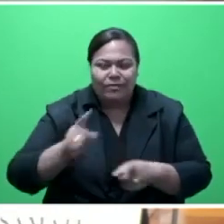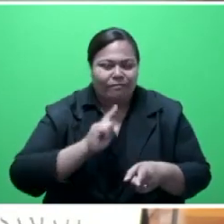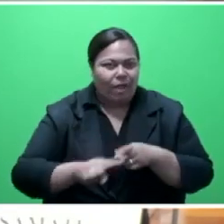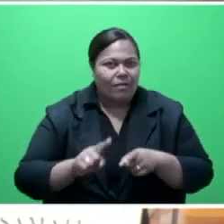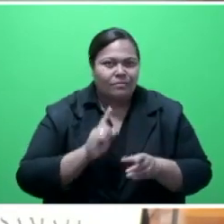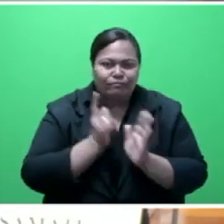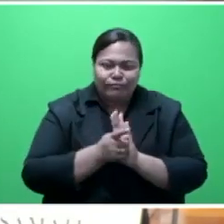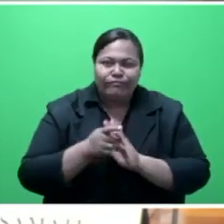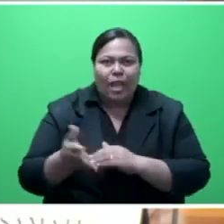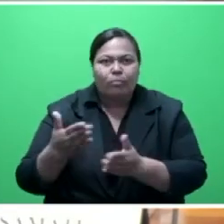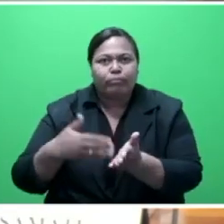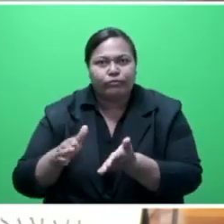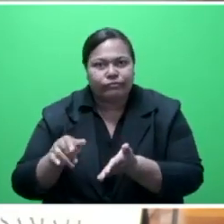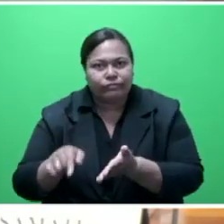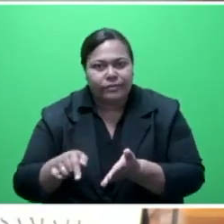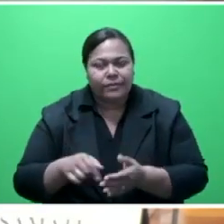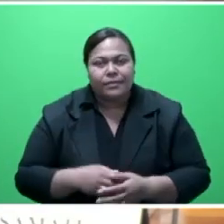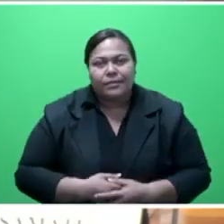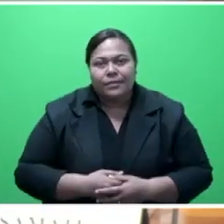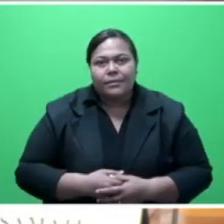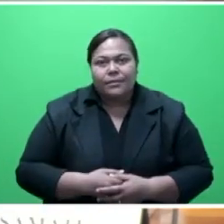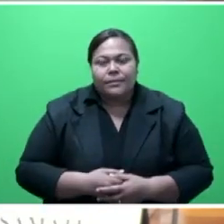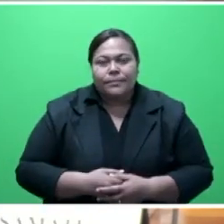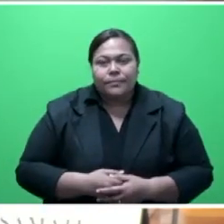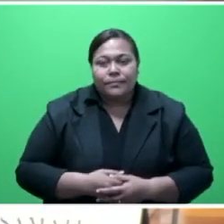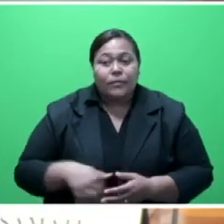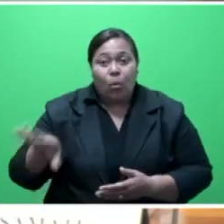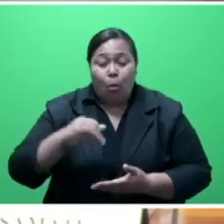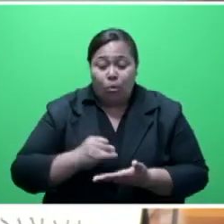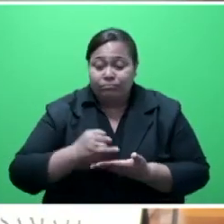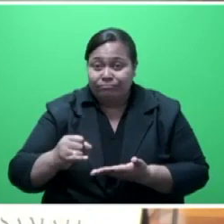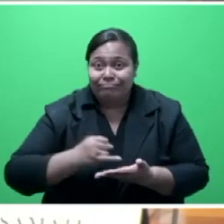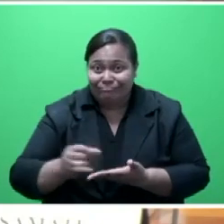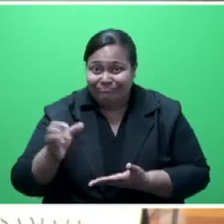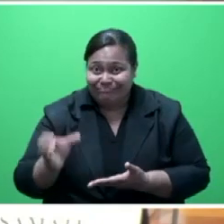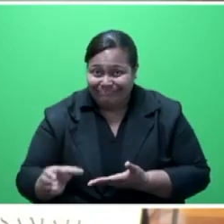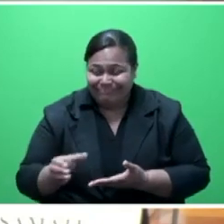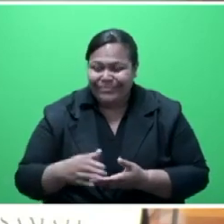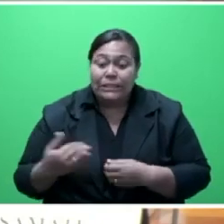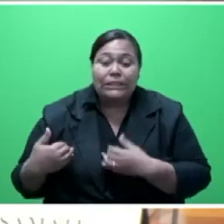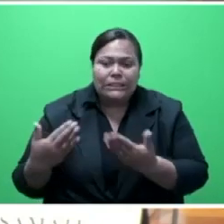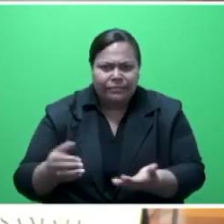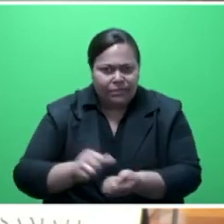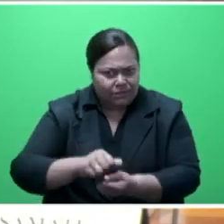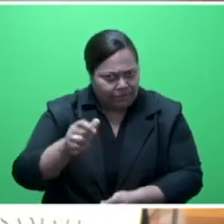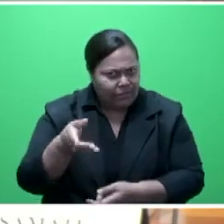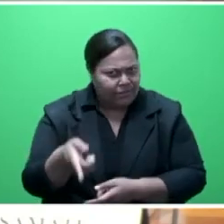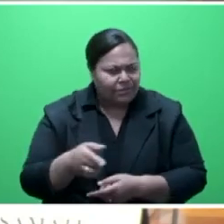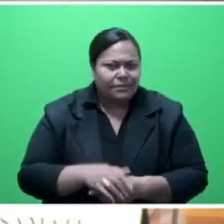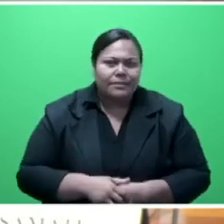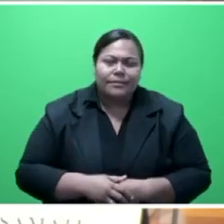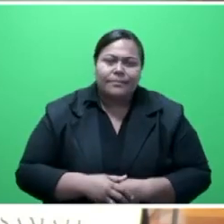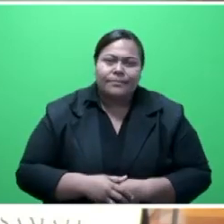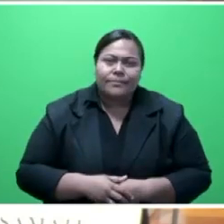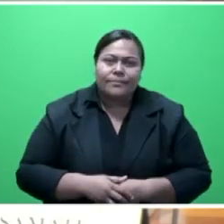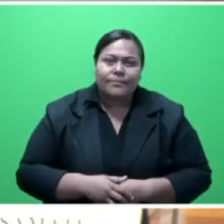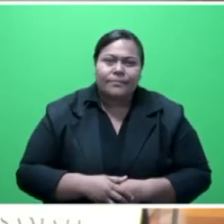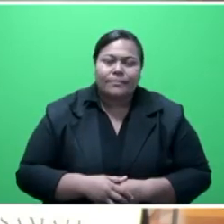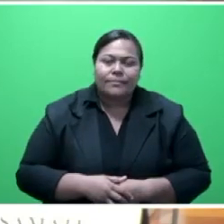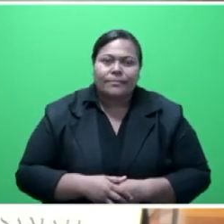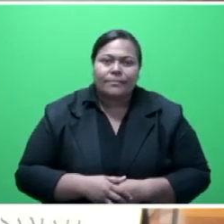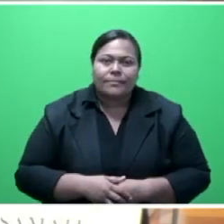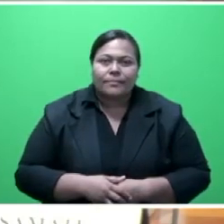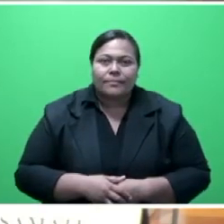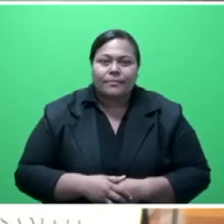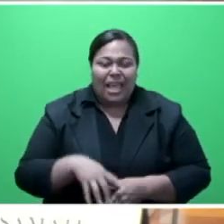turnaround for approval. For investors which have been granted a FRCS, or some people call FERCUS,